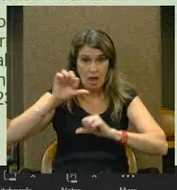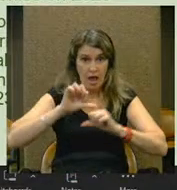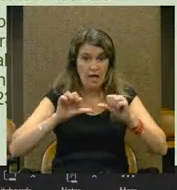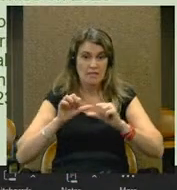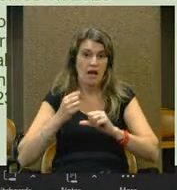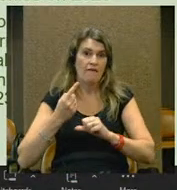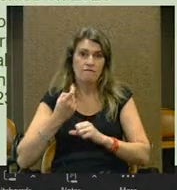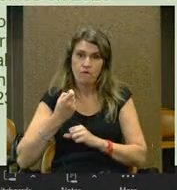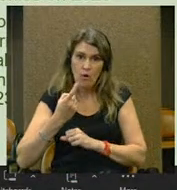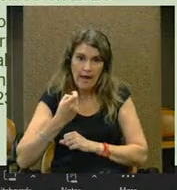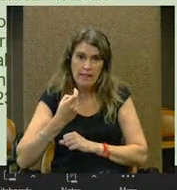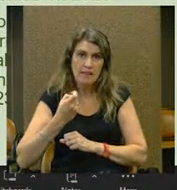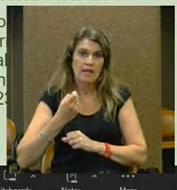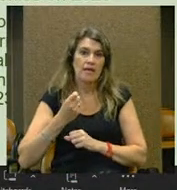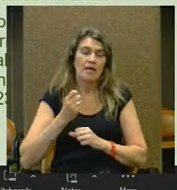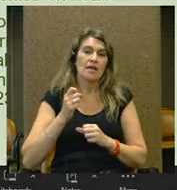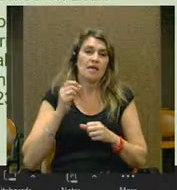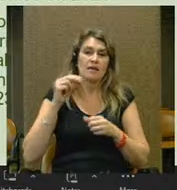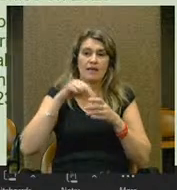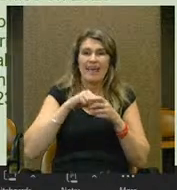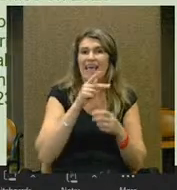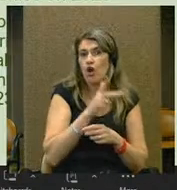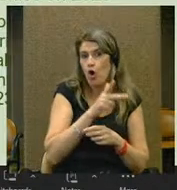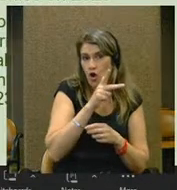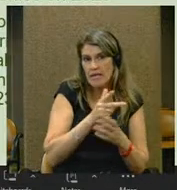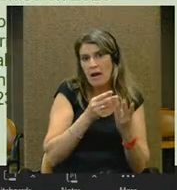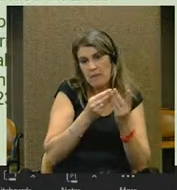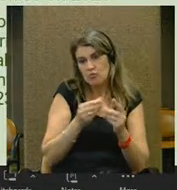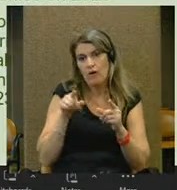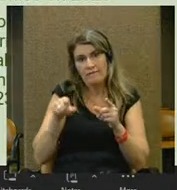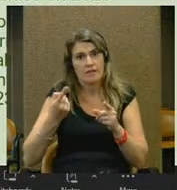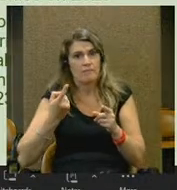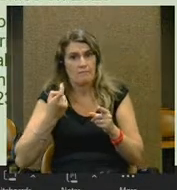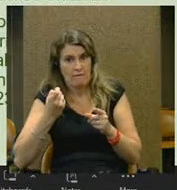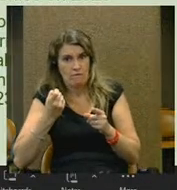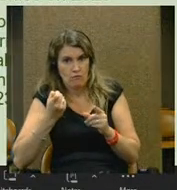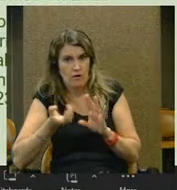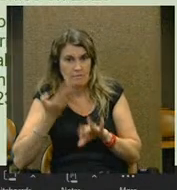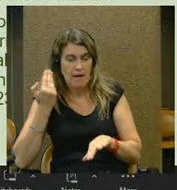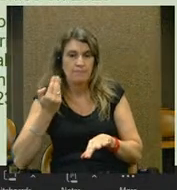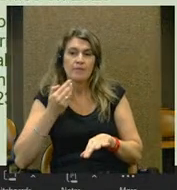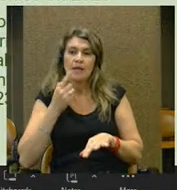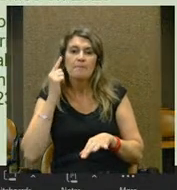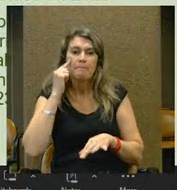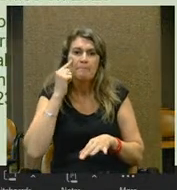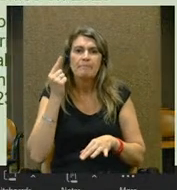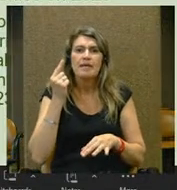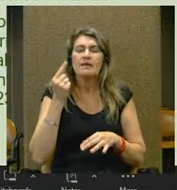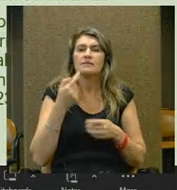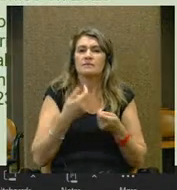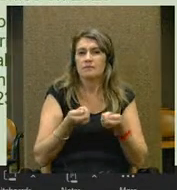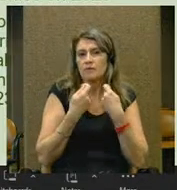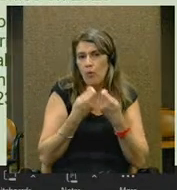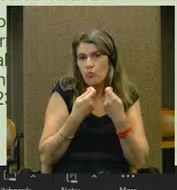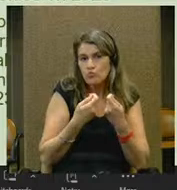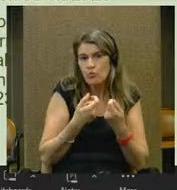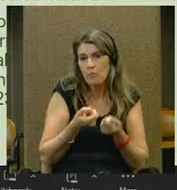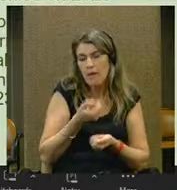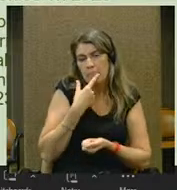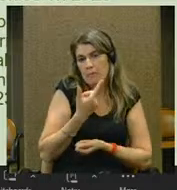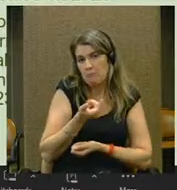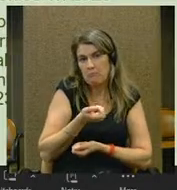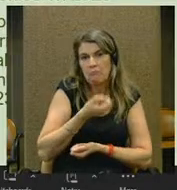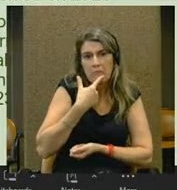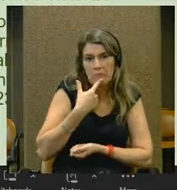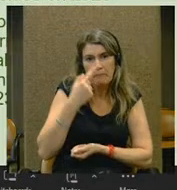And so if someone thinks they're taking heroin or another substance when they're actually taking nitazines, there is increased risk of